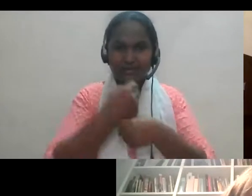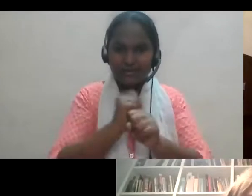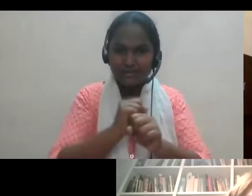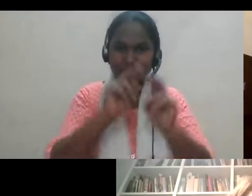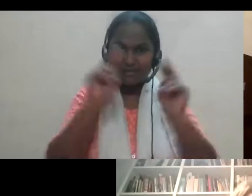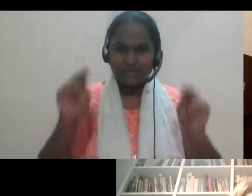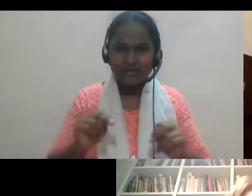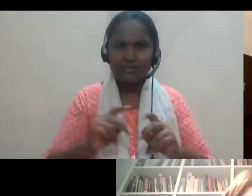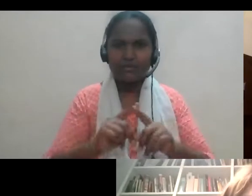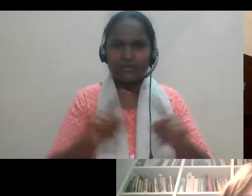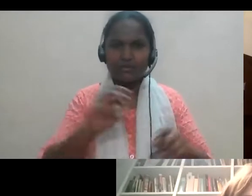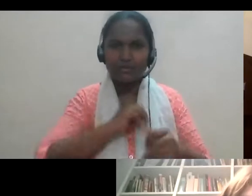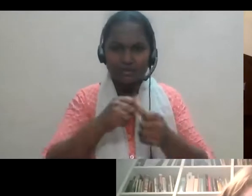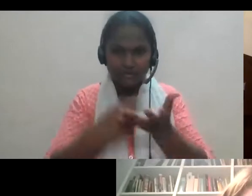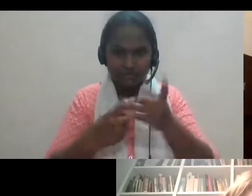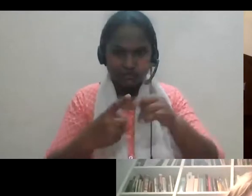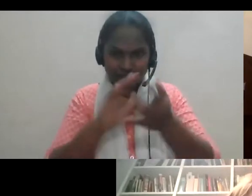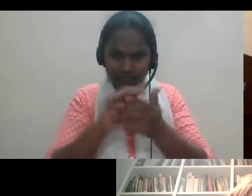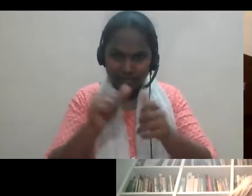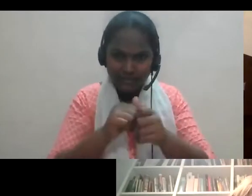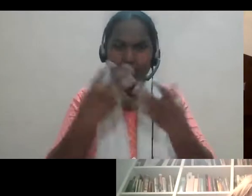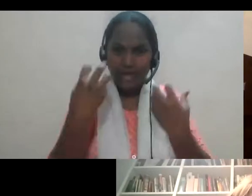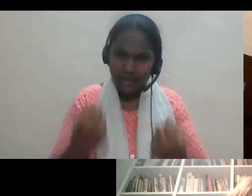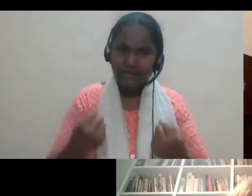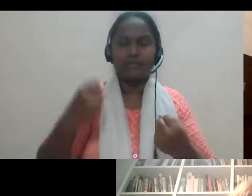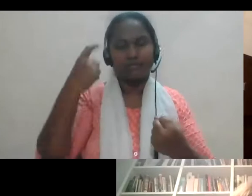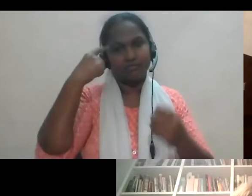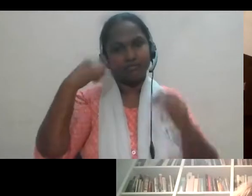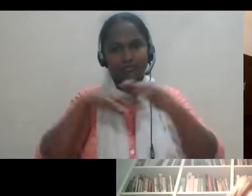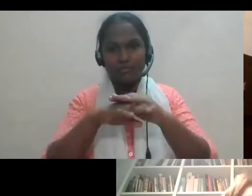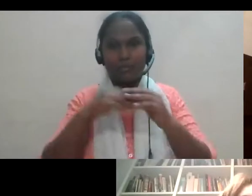And Marta has an incredible memory.